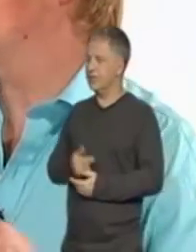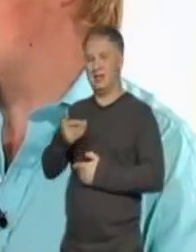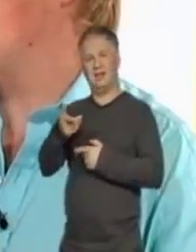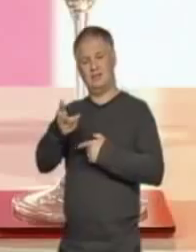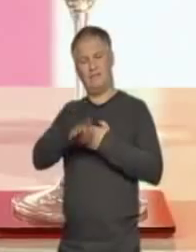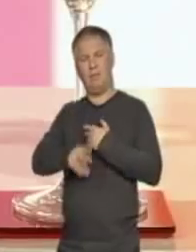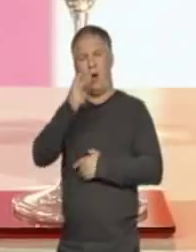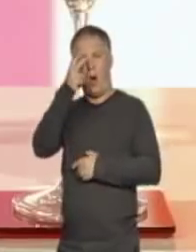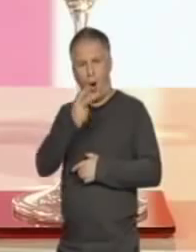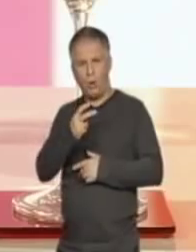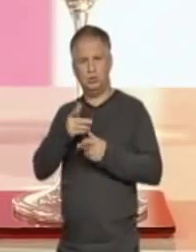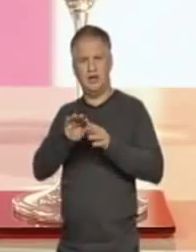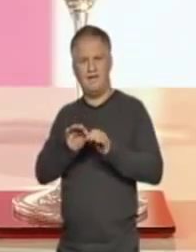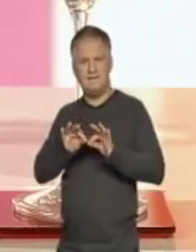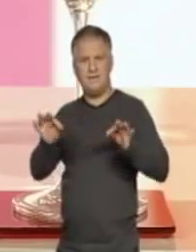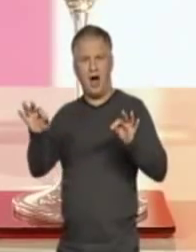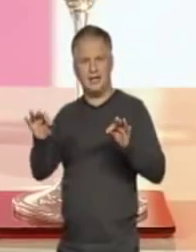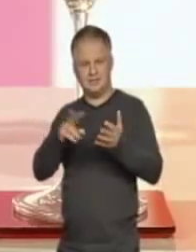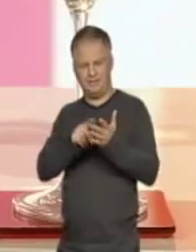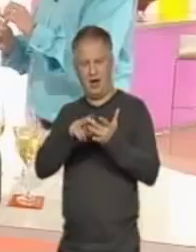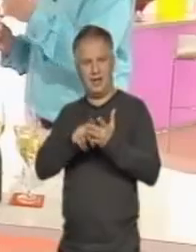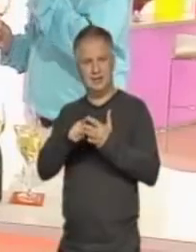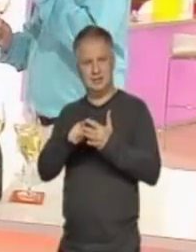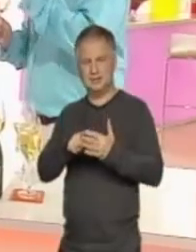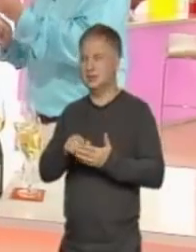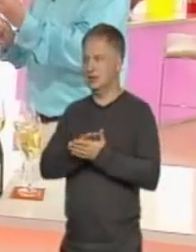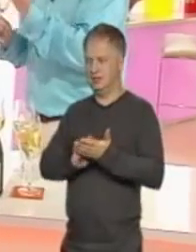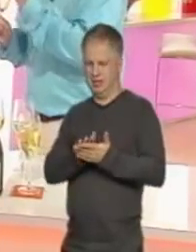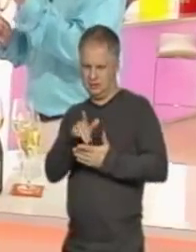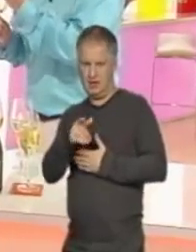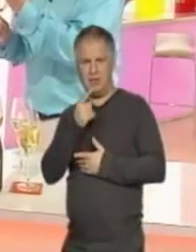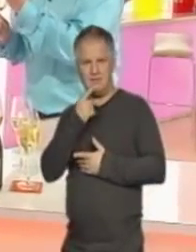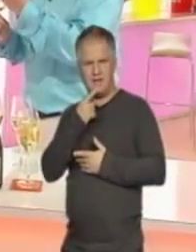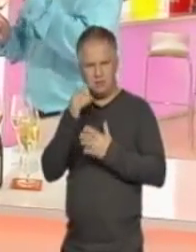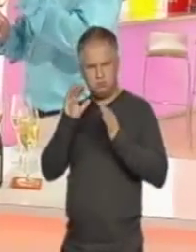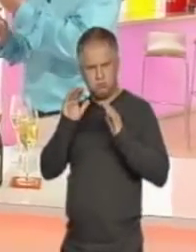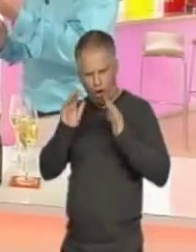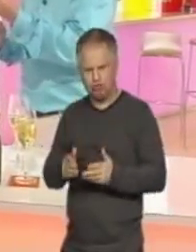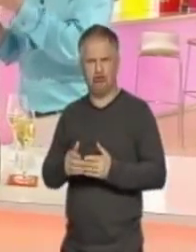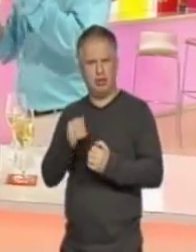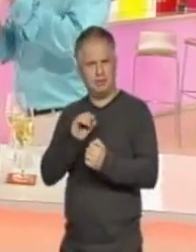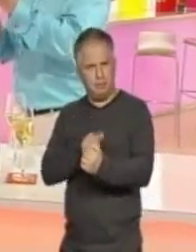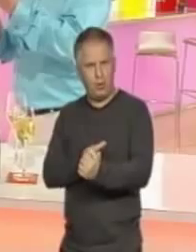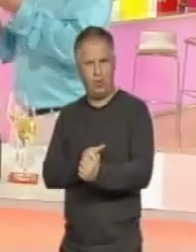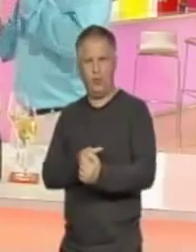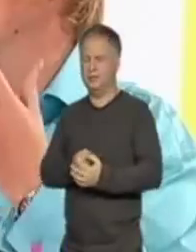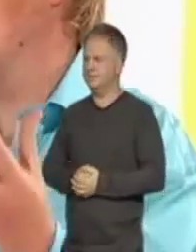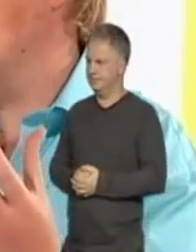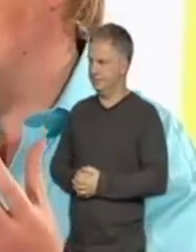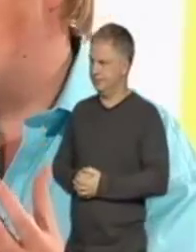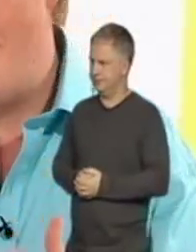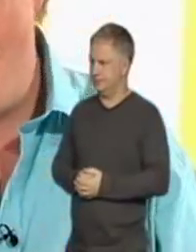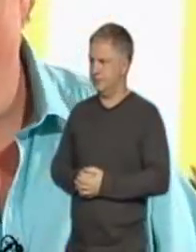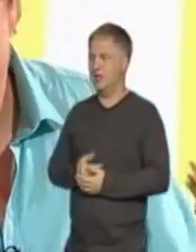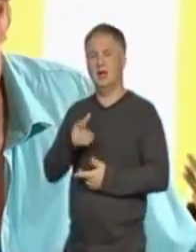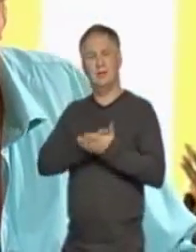old vines. Right. And if you ever see that on a label, that just means that the flavour is going to be more concentrated, because the older the vine, the less the fruit, the more concentrated